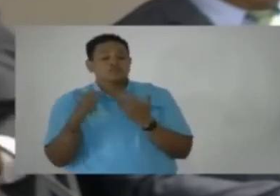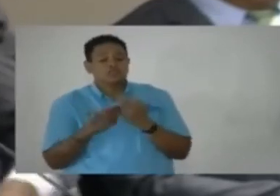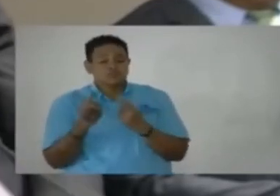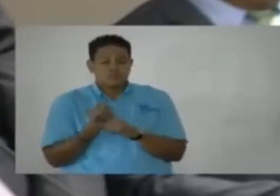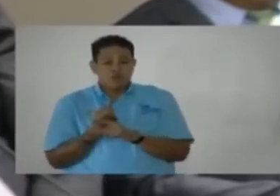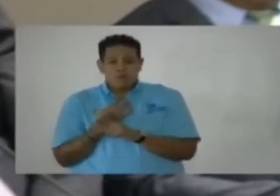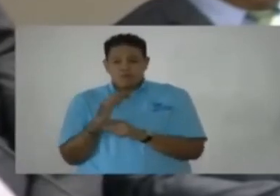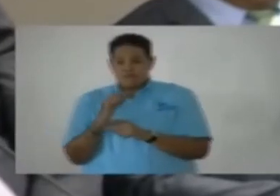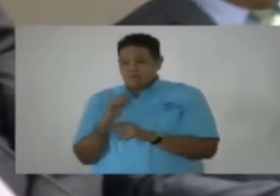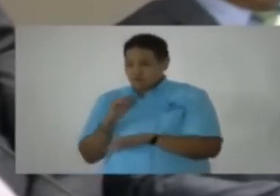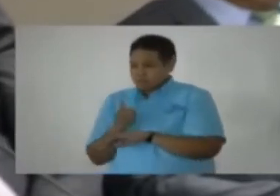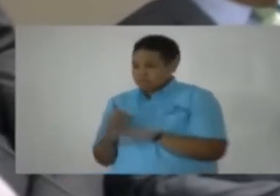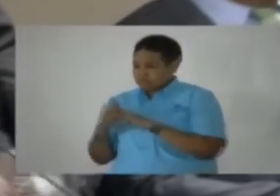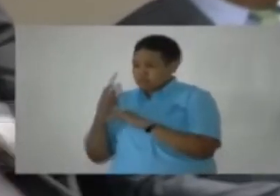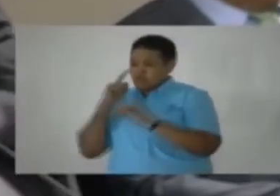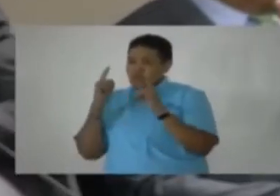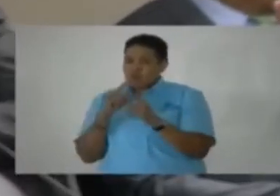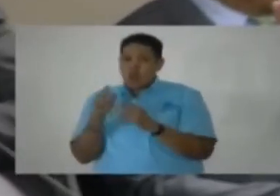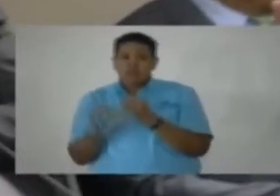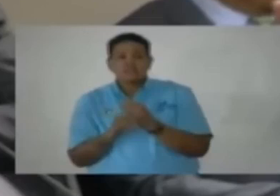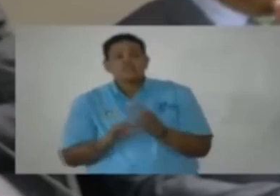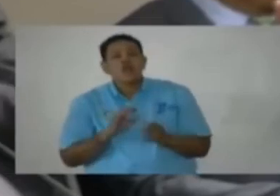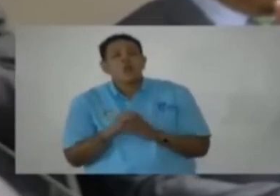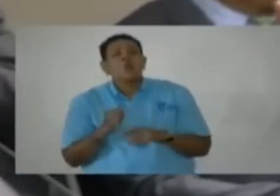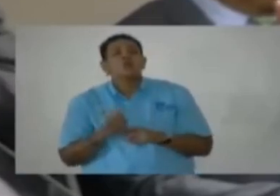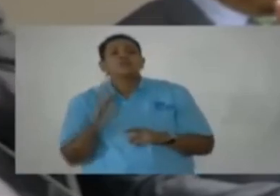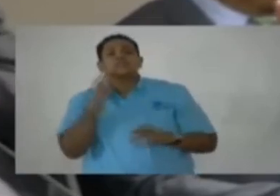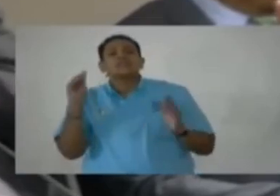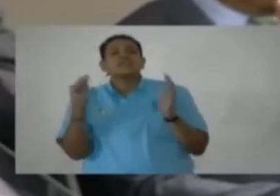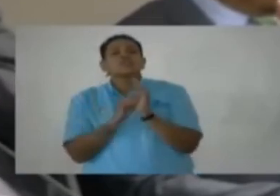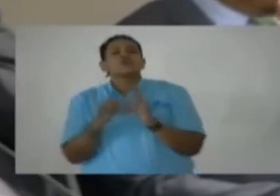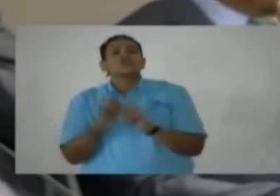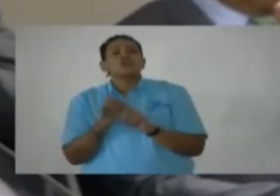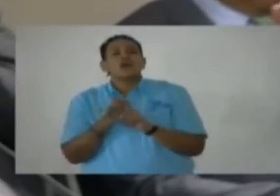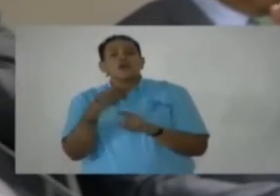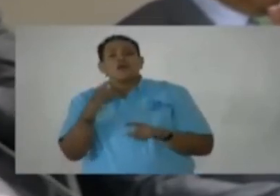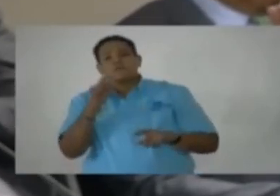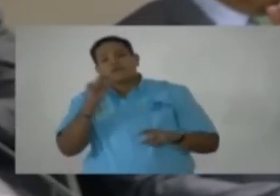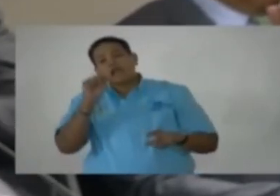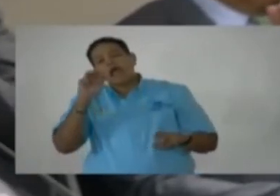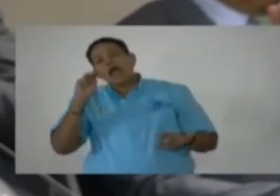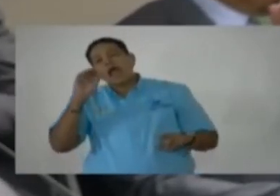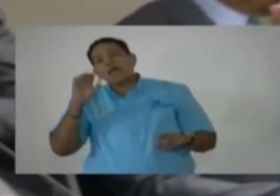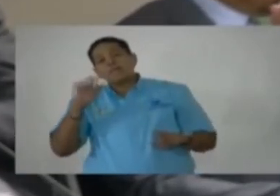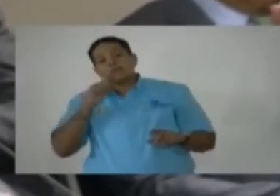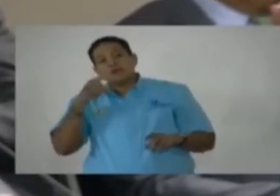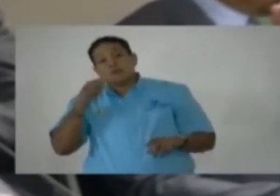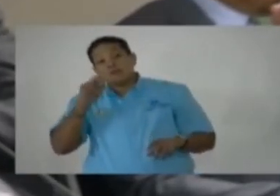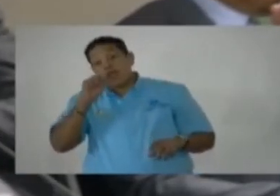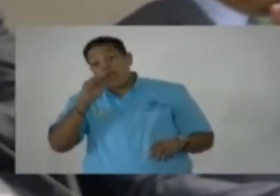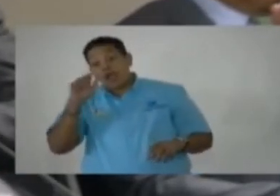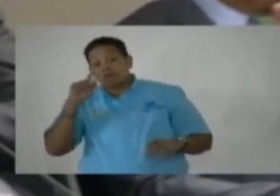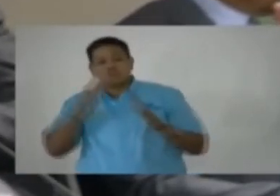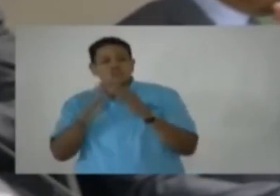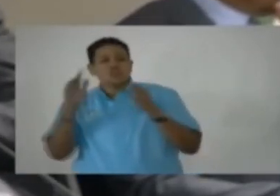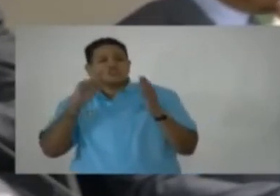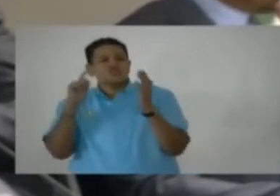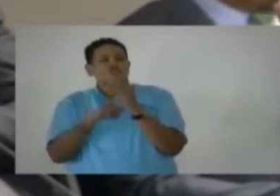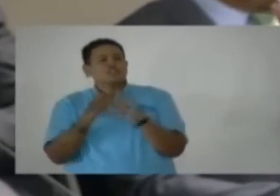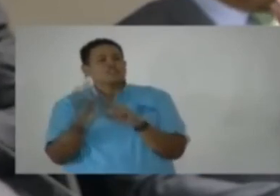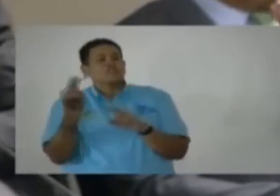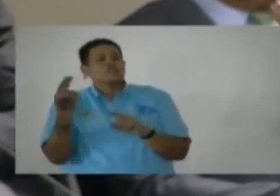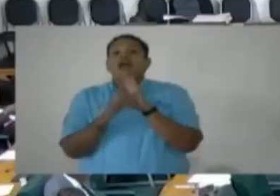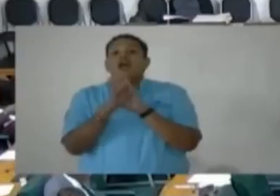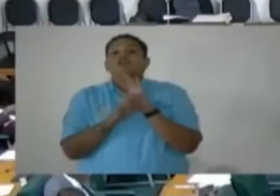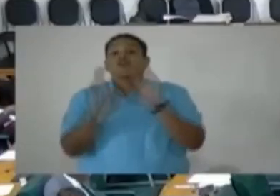in proper form, the goal also includes the insertion of a preamble. According to the minister, the CRC has convened